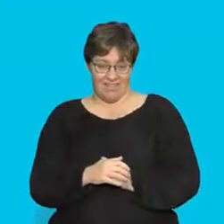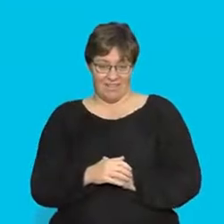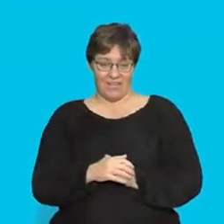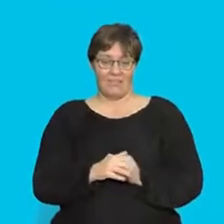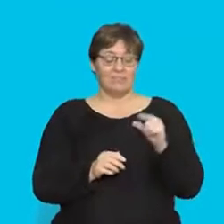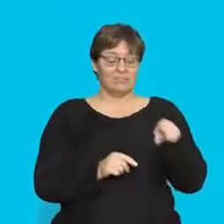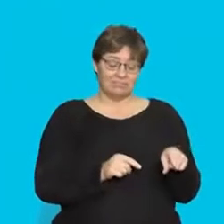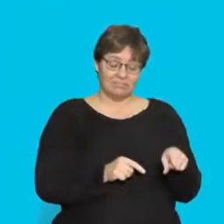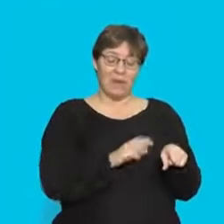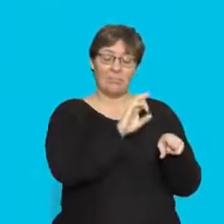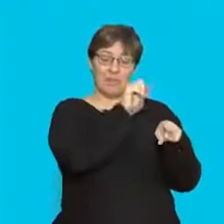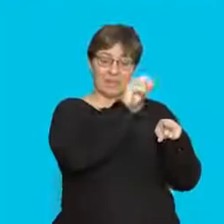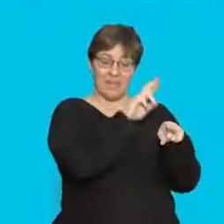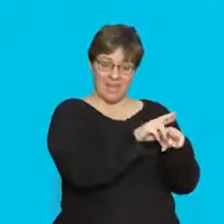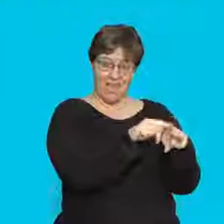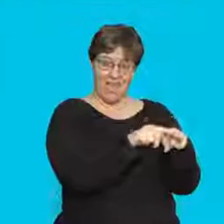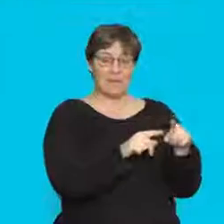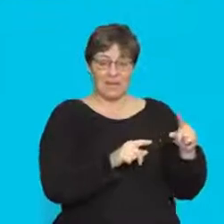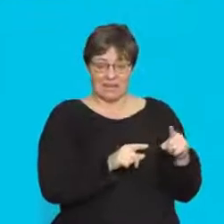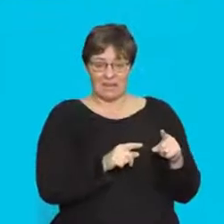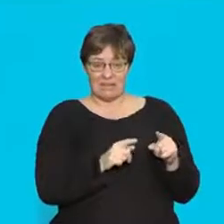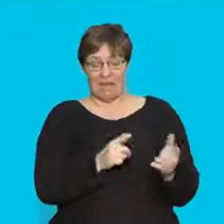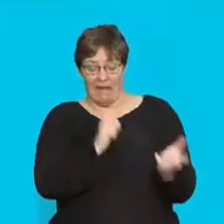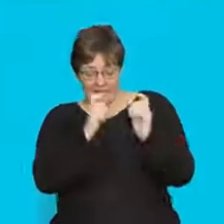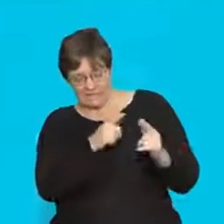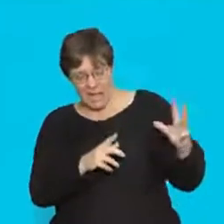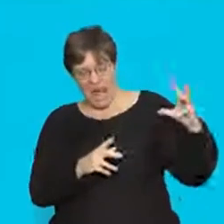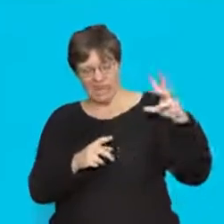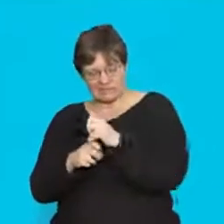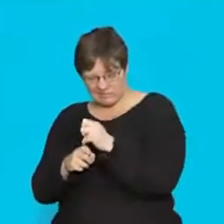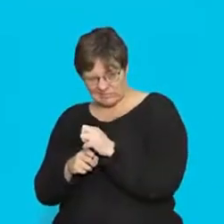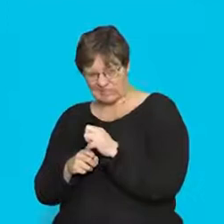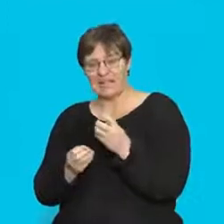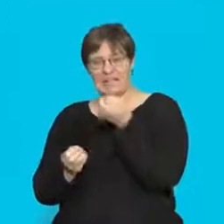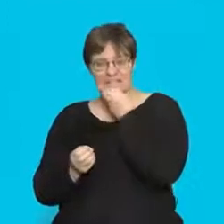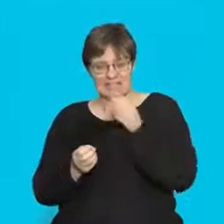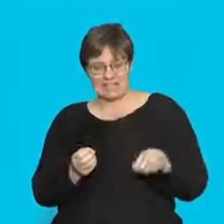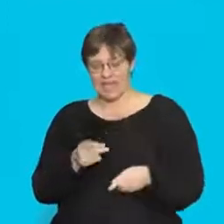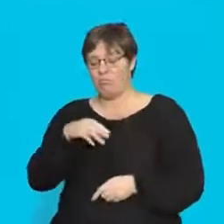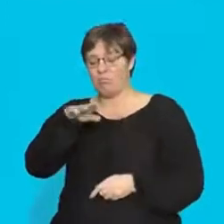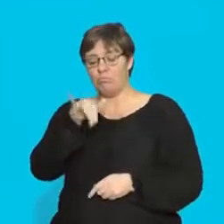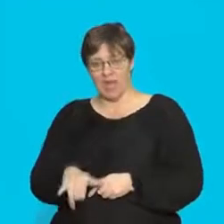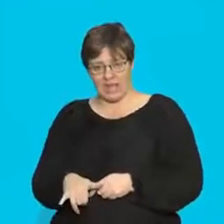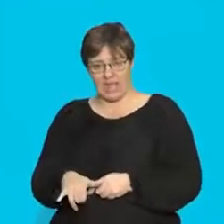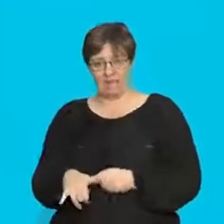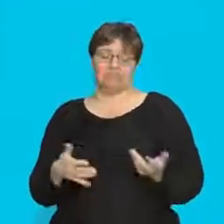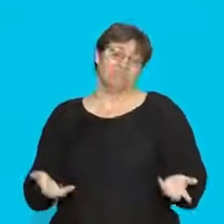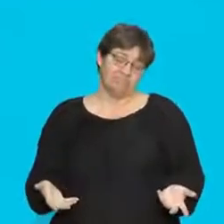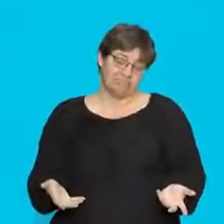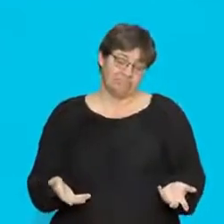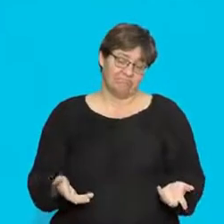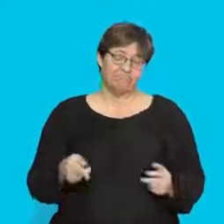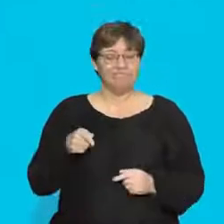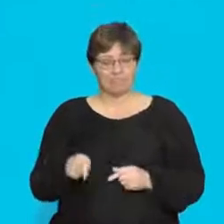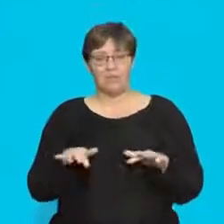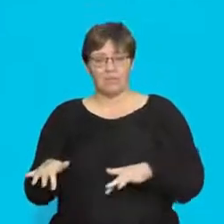The predator is the one that does the hunting and the catching and the eating, and the prey, well, that